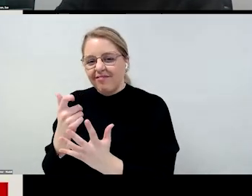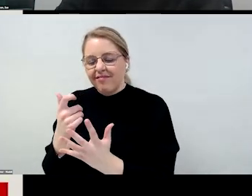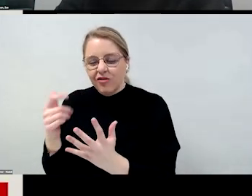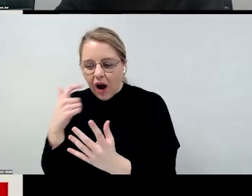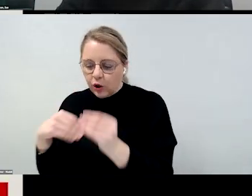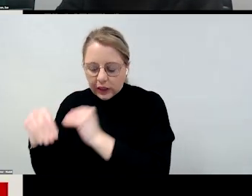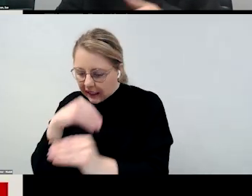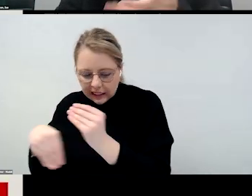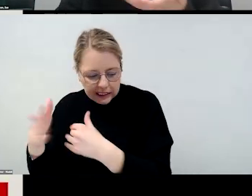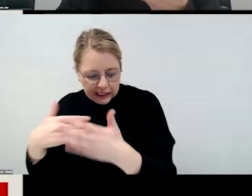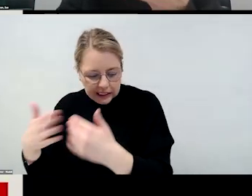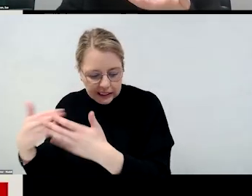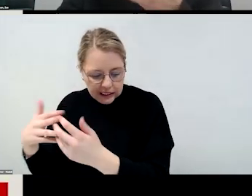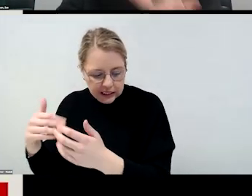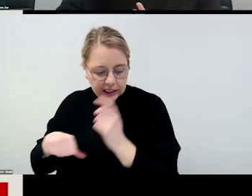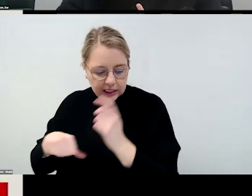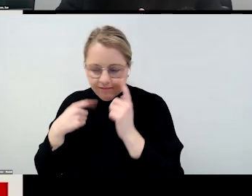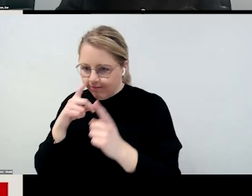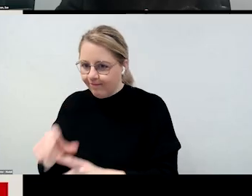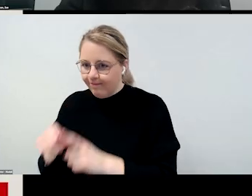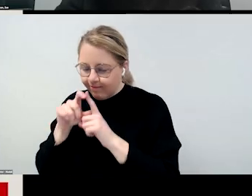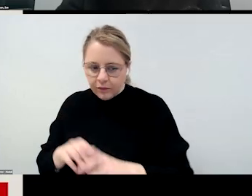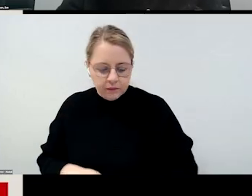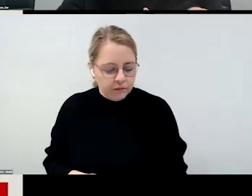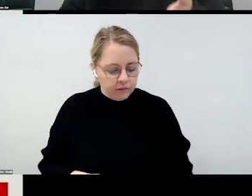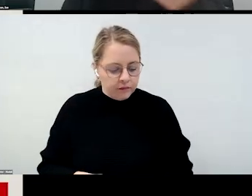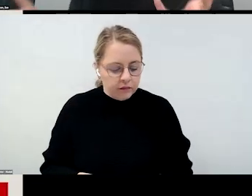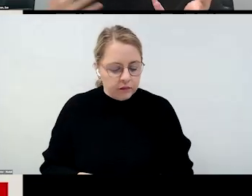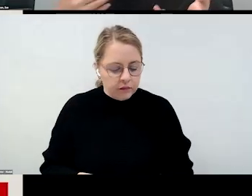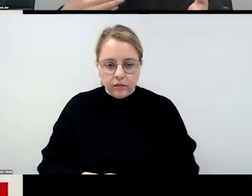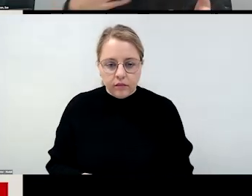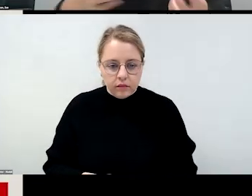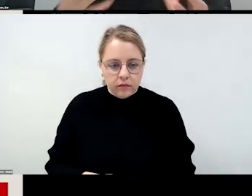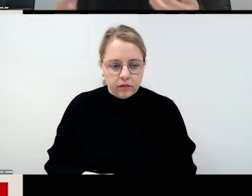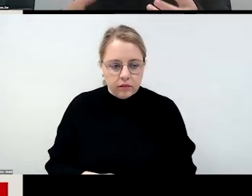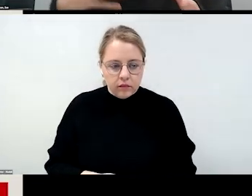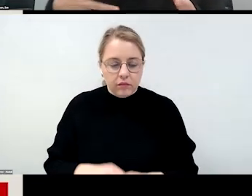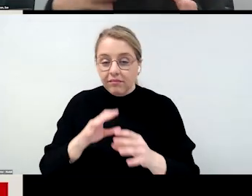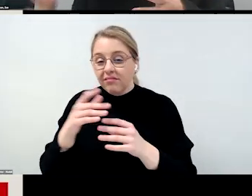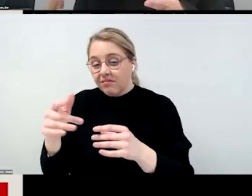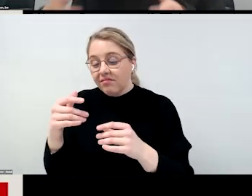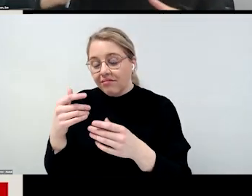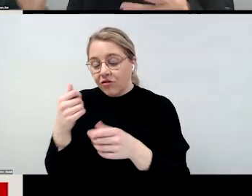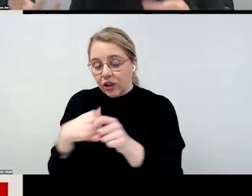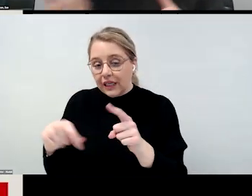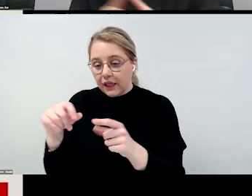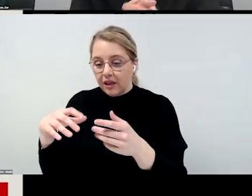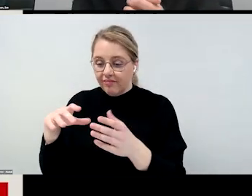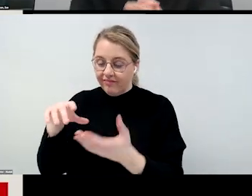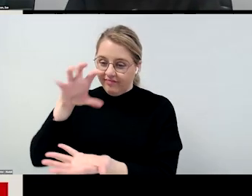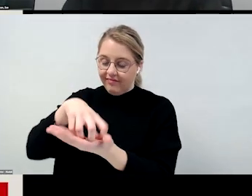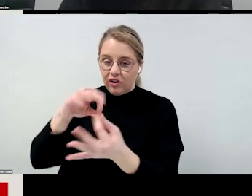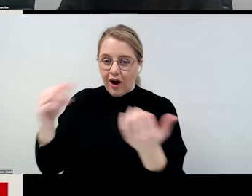coordination. Furthermore, the service is understaffed, and we really unfortunately do see this turnover and